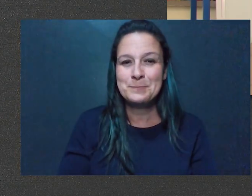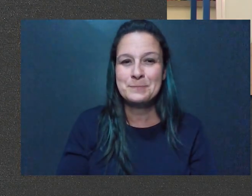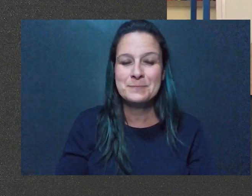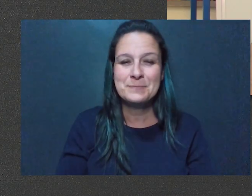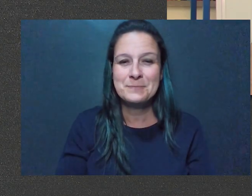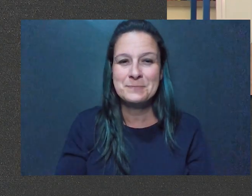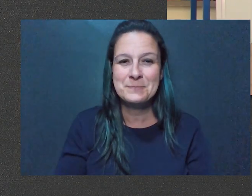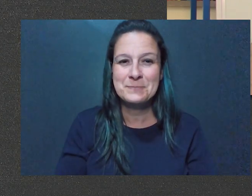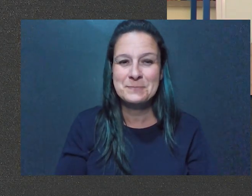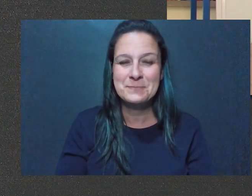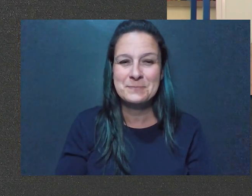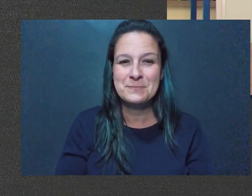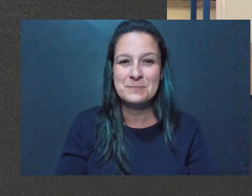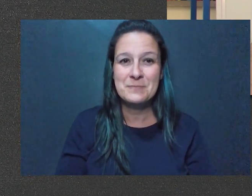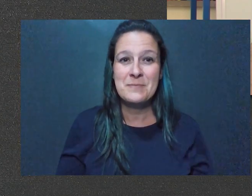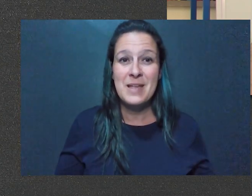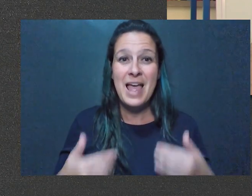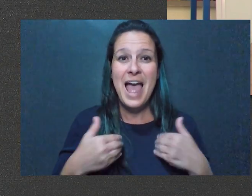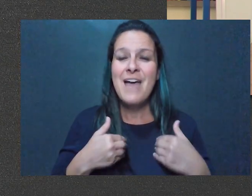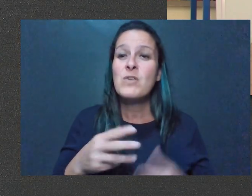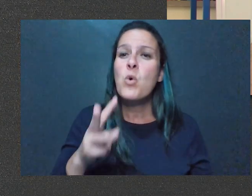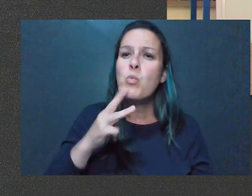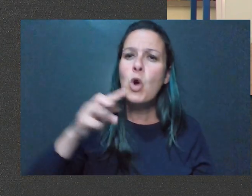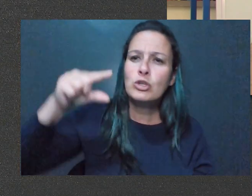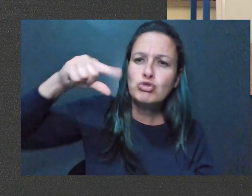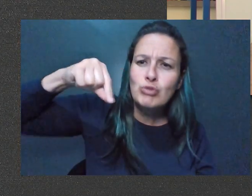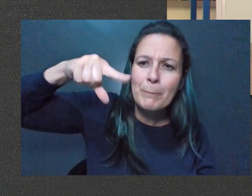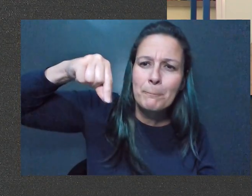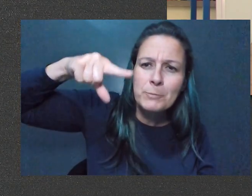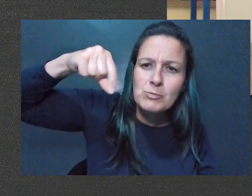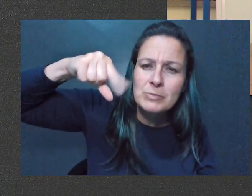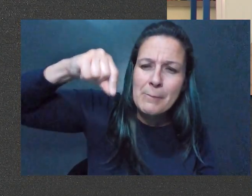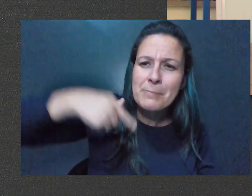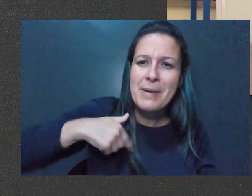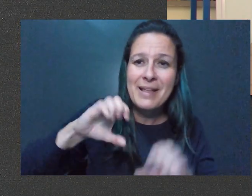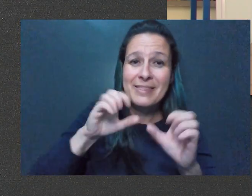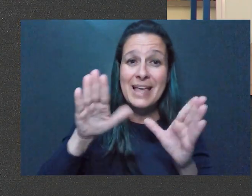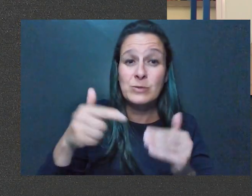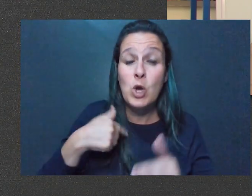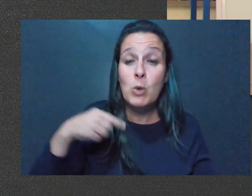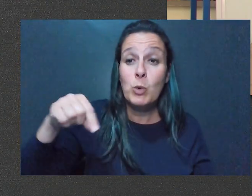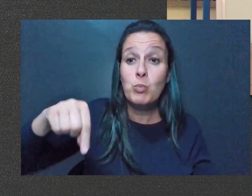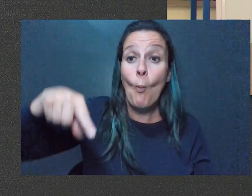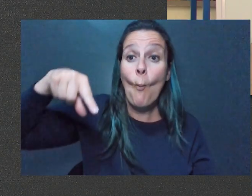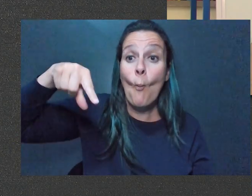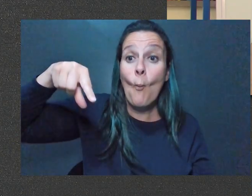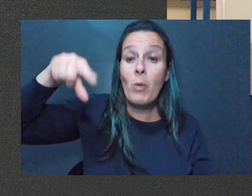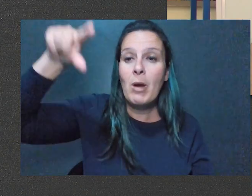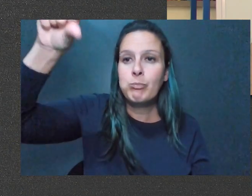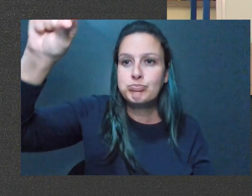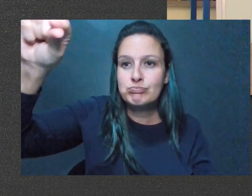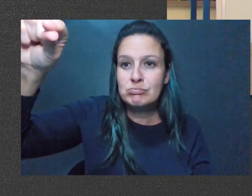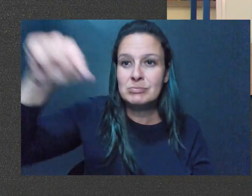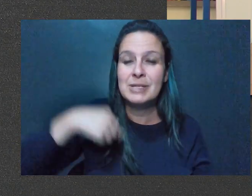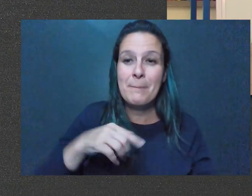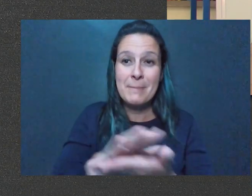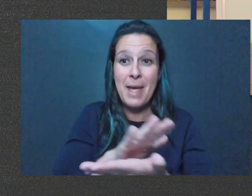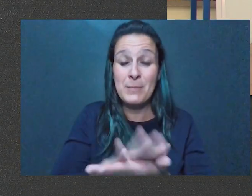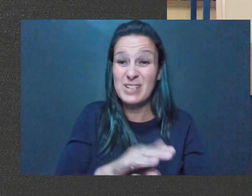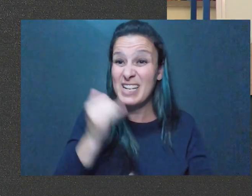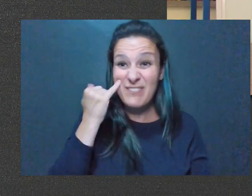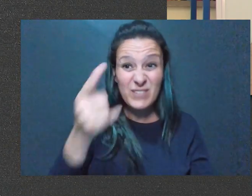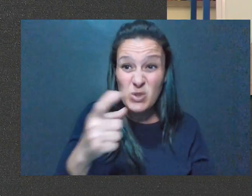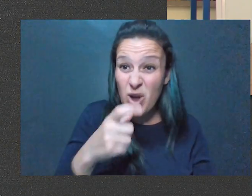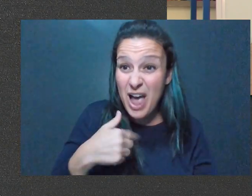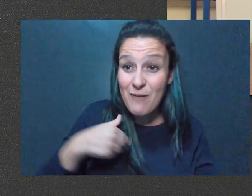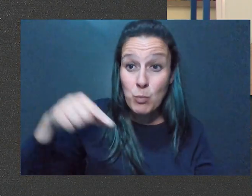have these little water droppers in my classroom. So I'm gonna suck the paint up and put them on the paper. If you don't have a water dropper,